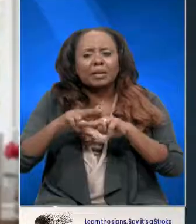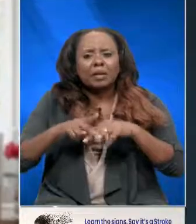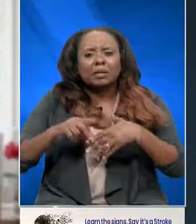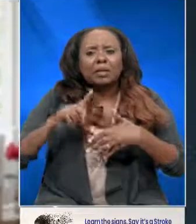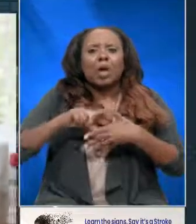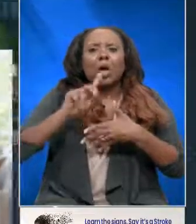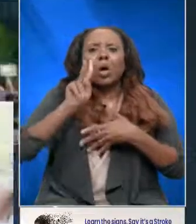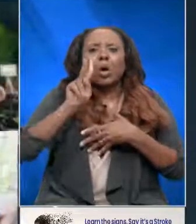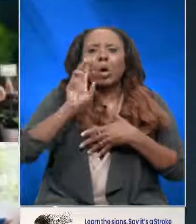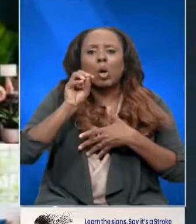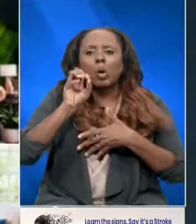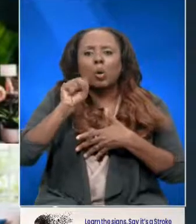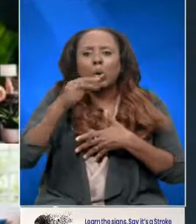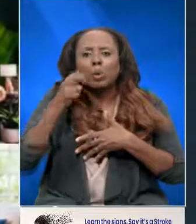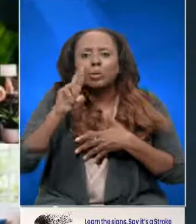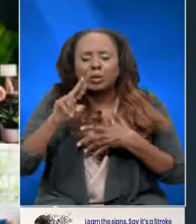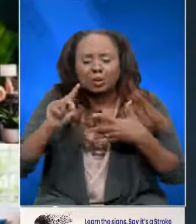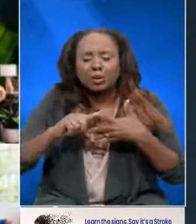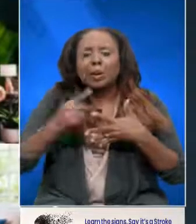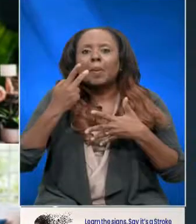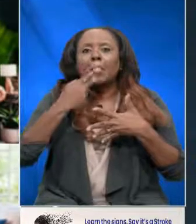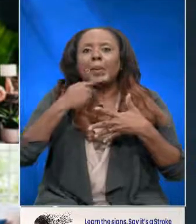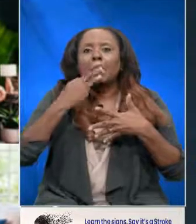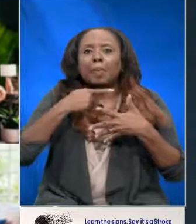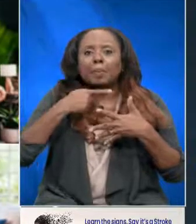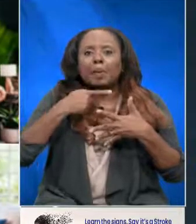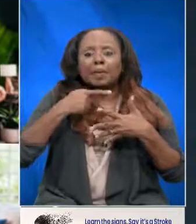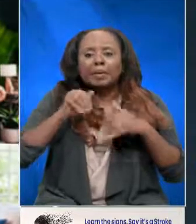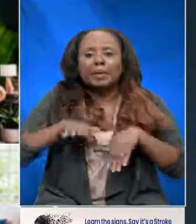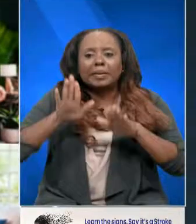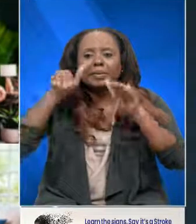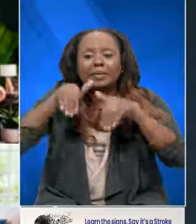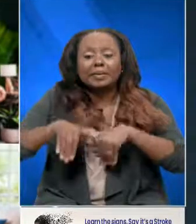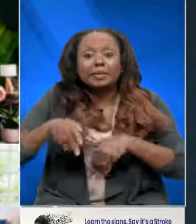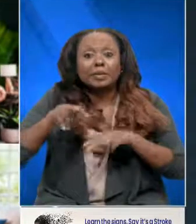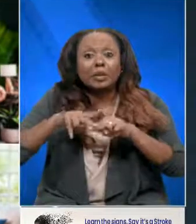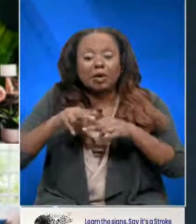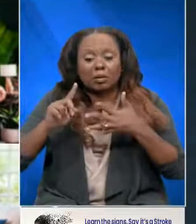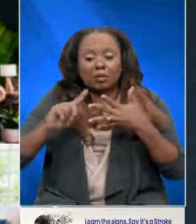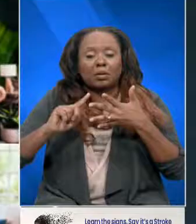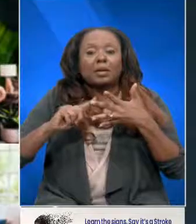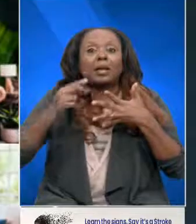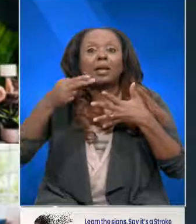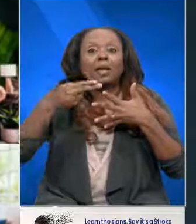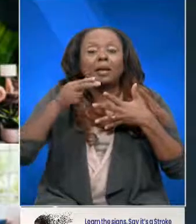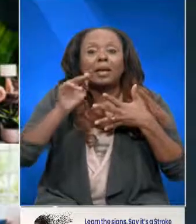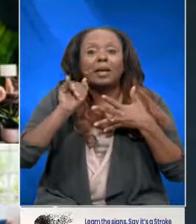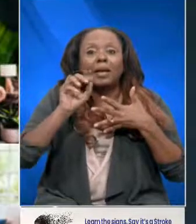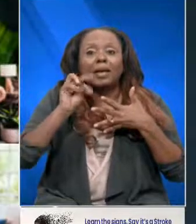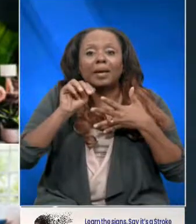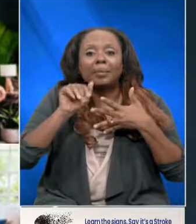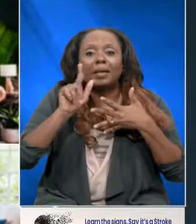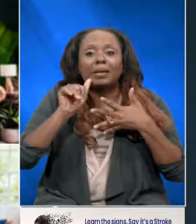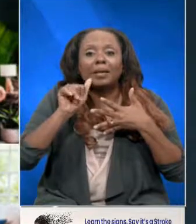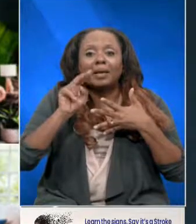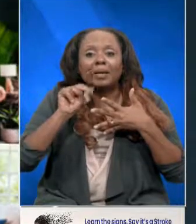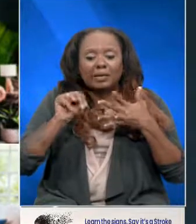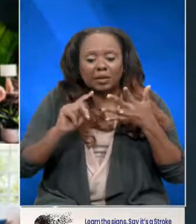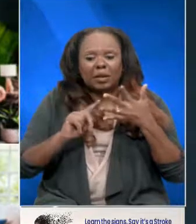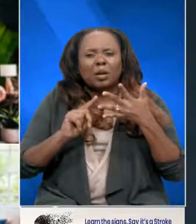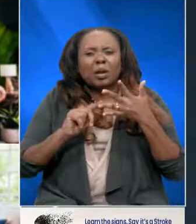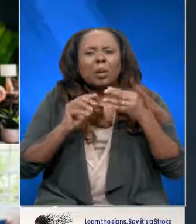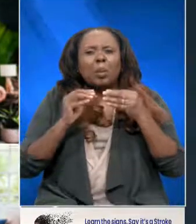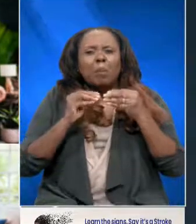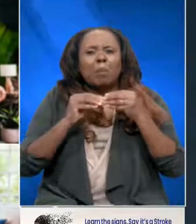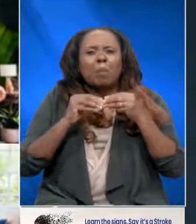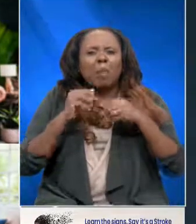to Himalayan, there's the pink sea salt and that sort of thing, and they're saying the ones that are with the coarser grains are